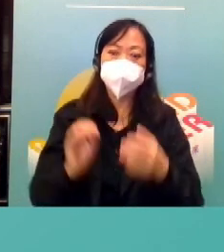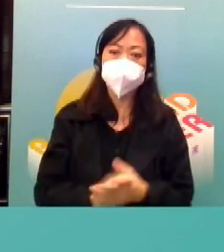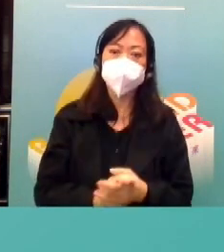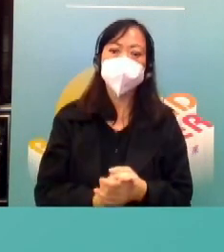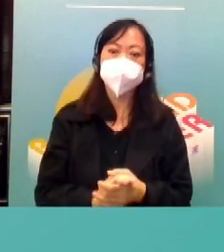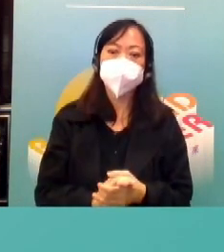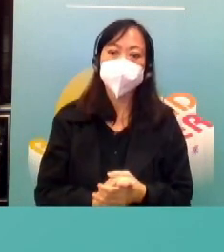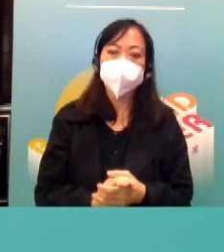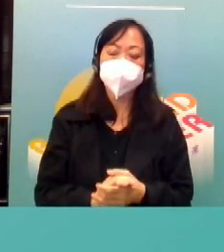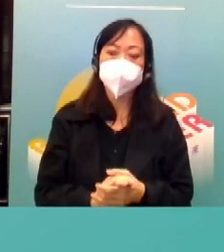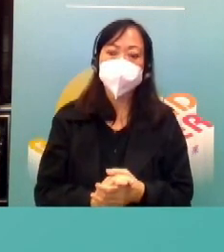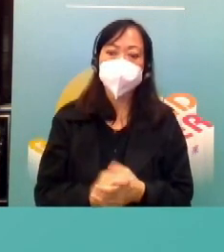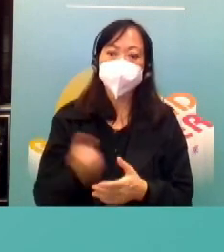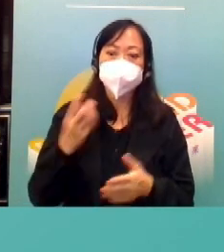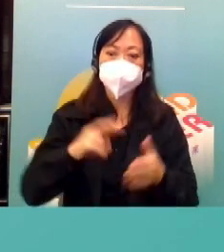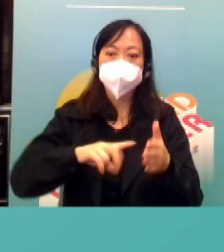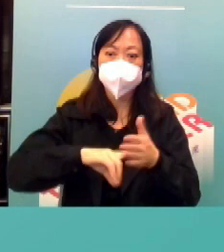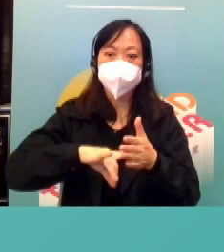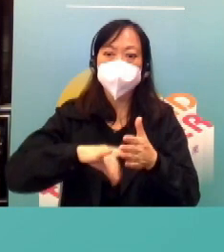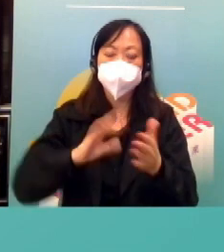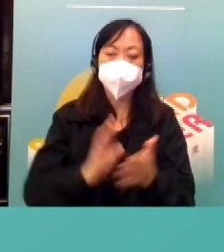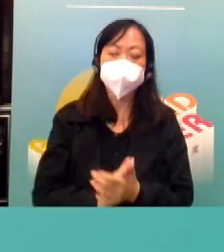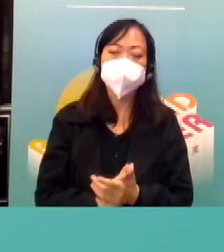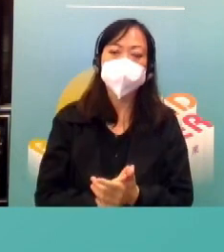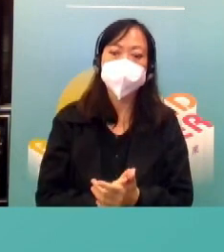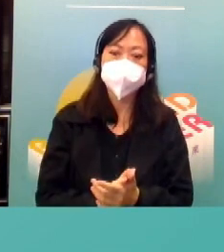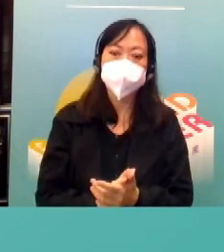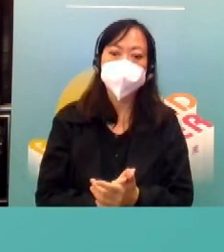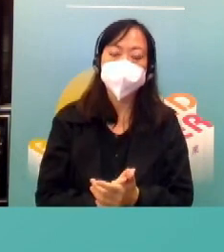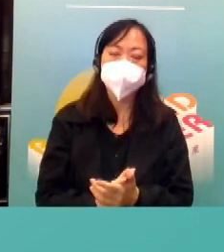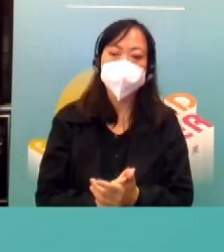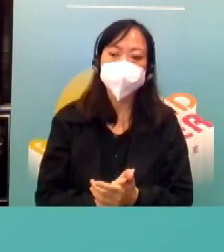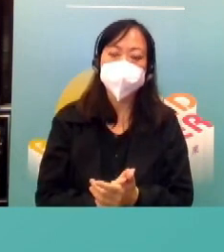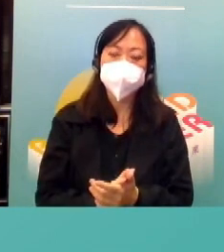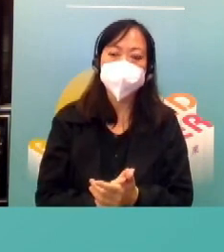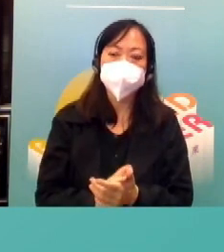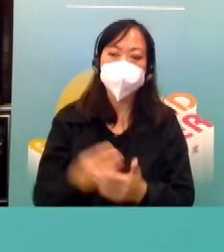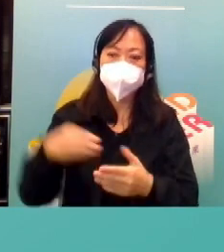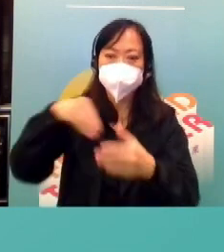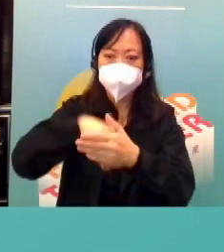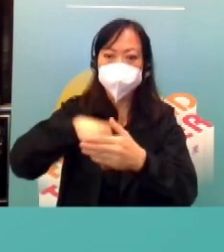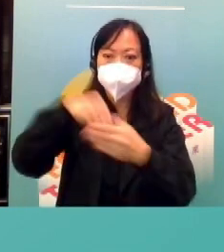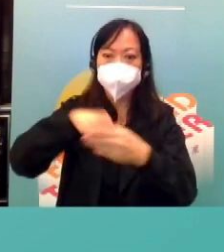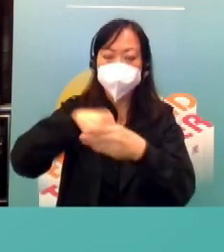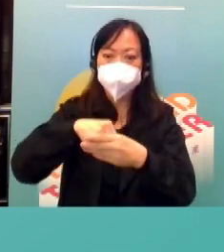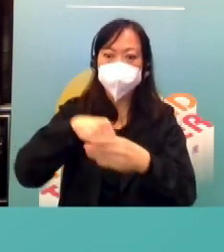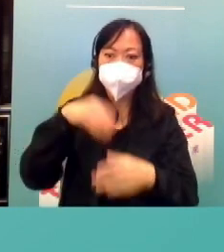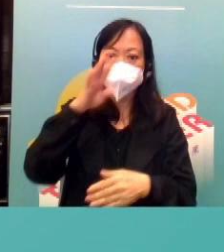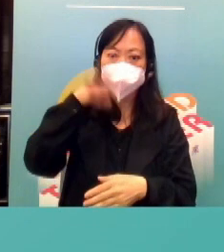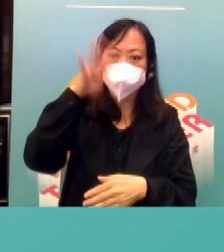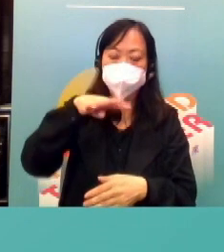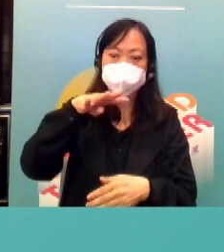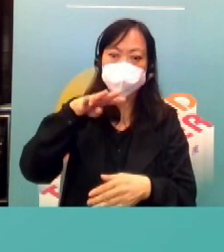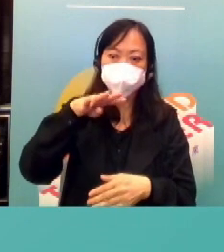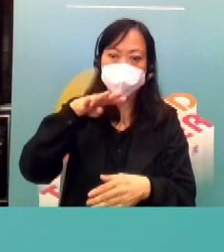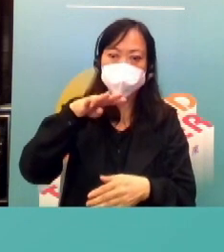almost 4,000 square feet of solar PV has been installed. And so overall, we've been able to hit